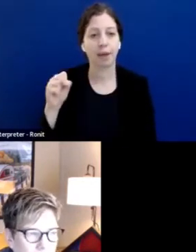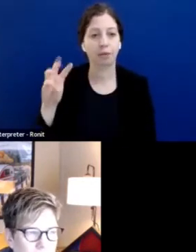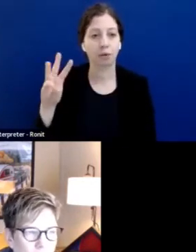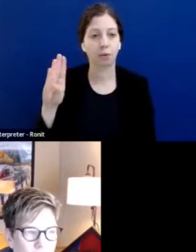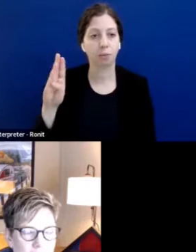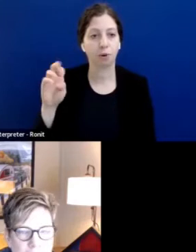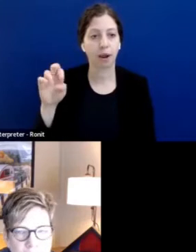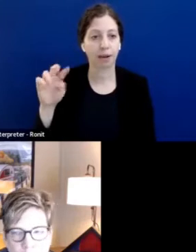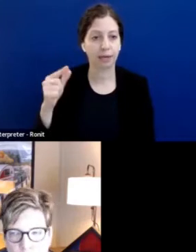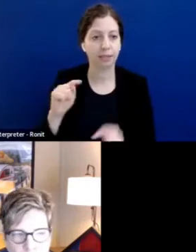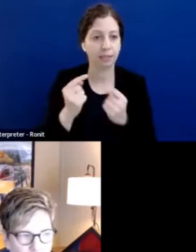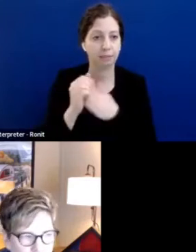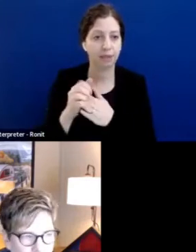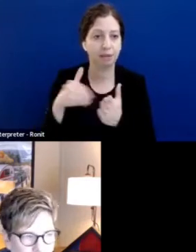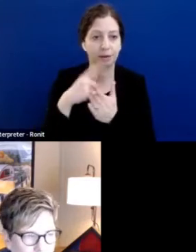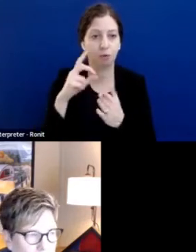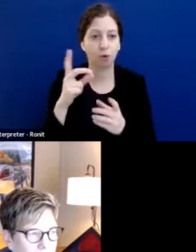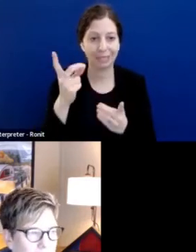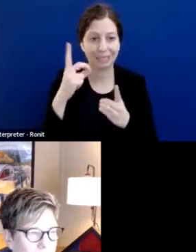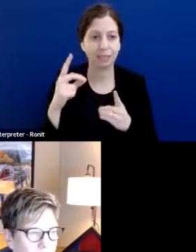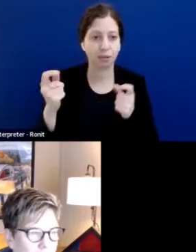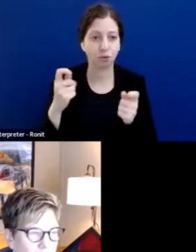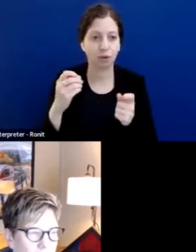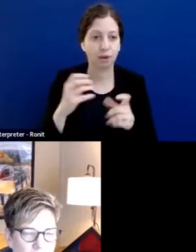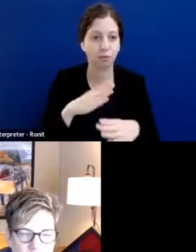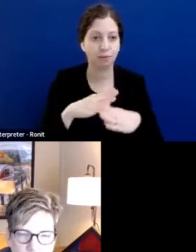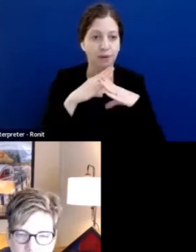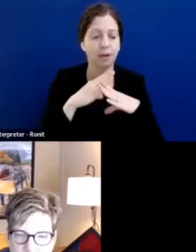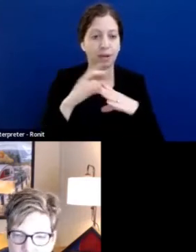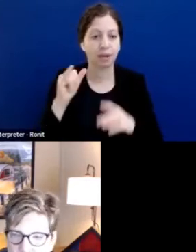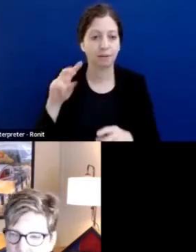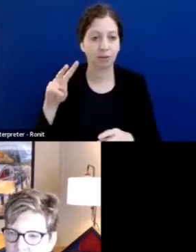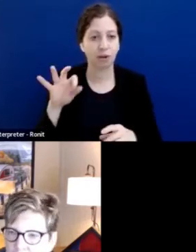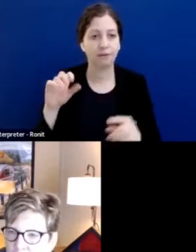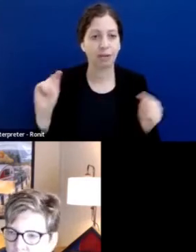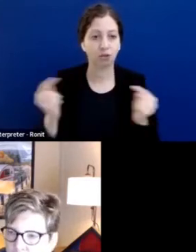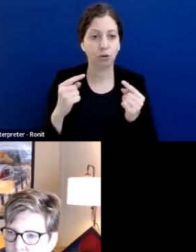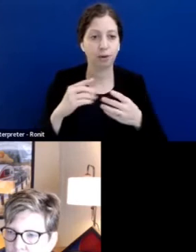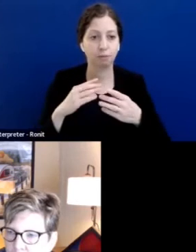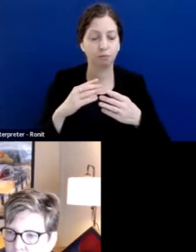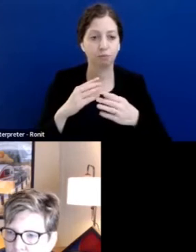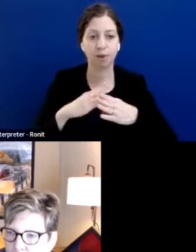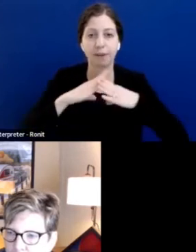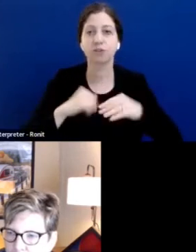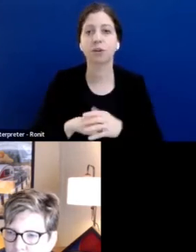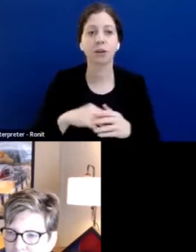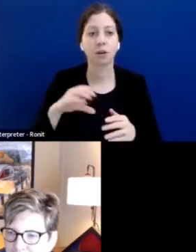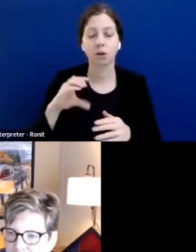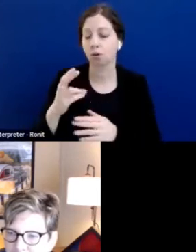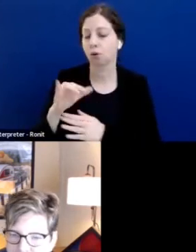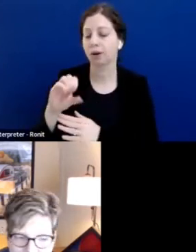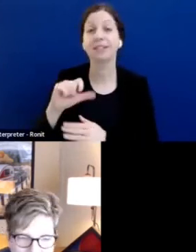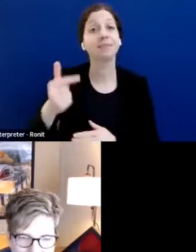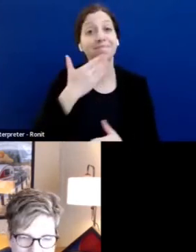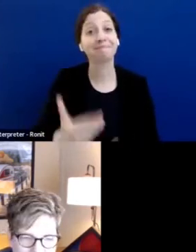Team Lead, Center for Disease Control and Prevention, Division of Injury Prevention. And Chris, I believe I'm turning it over to you. Thank